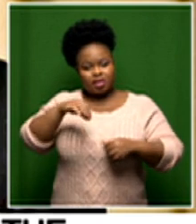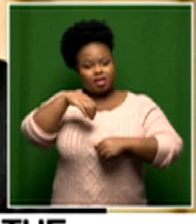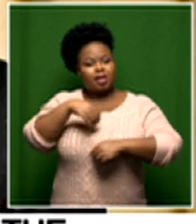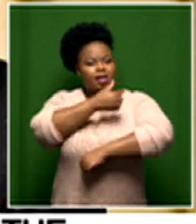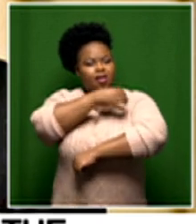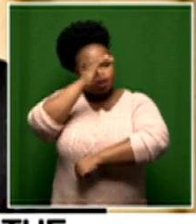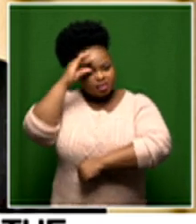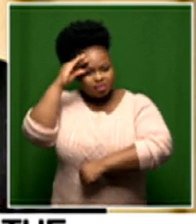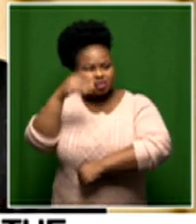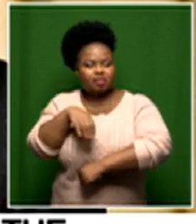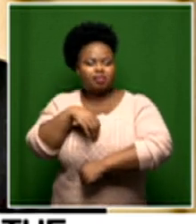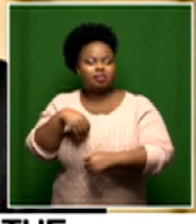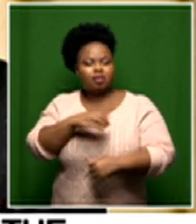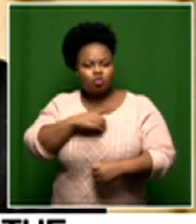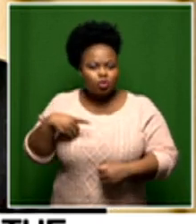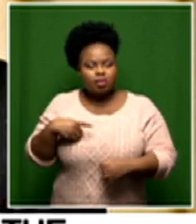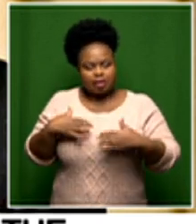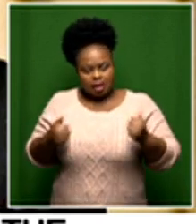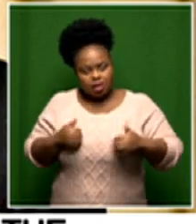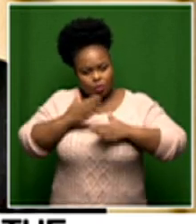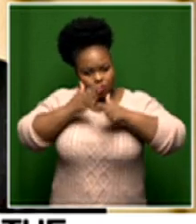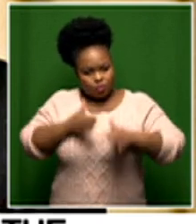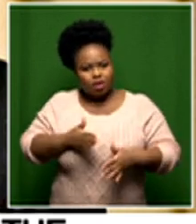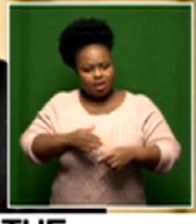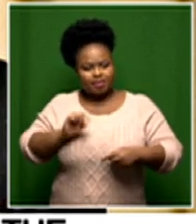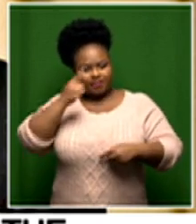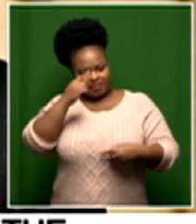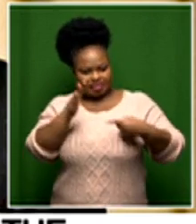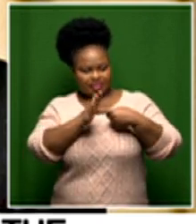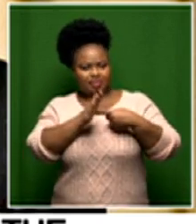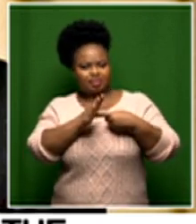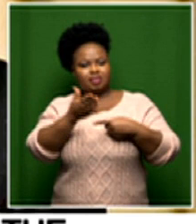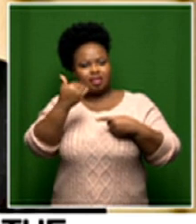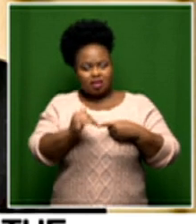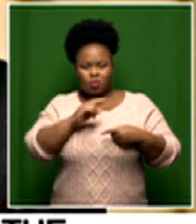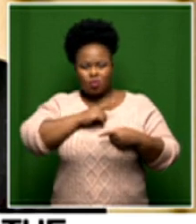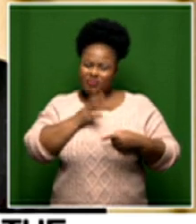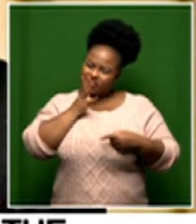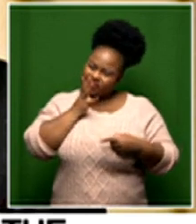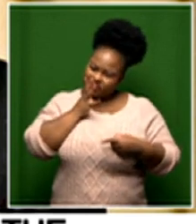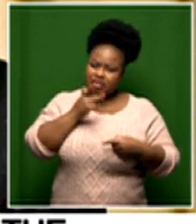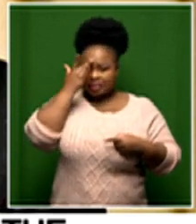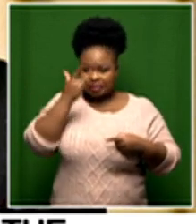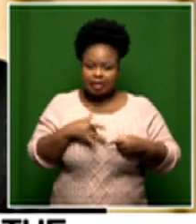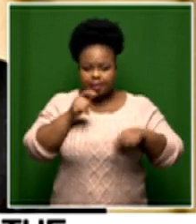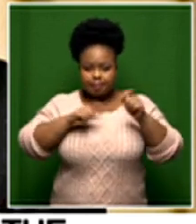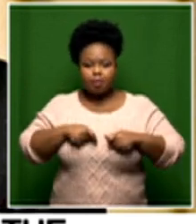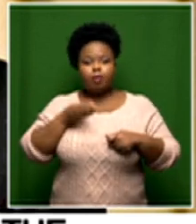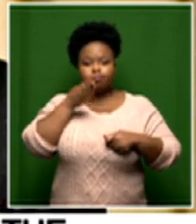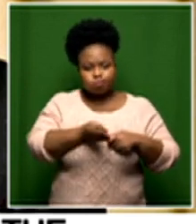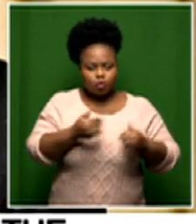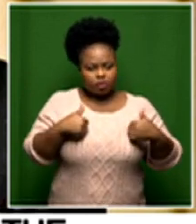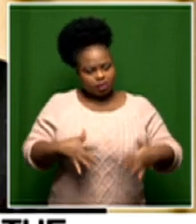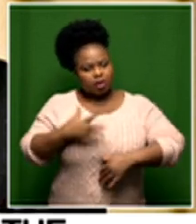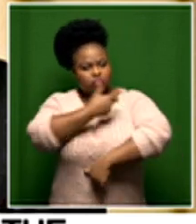with the health workers who are treating people where there's obviously a high concentration of the infection.